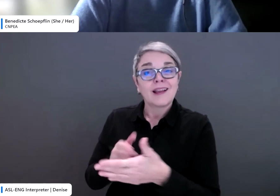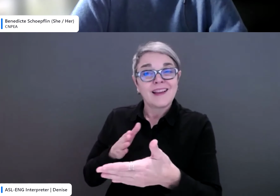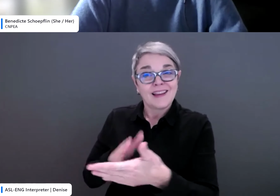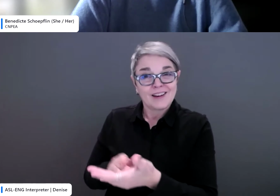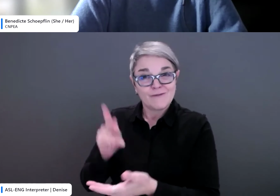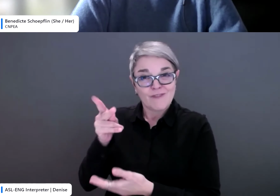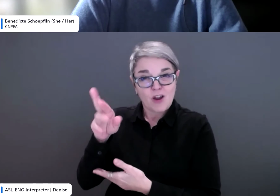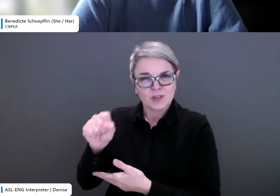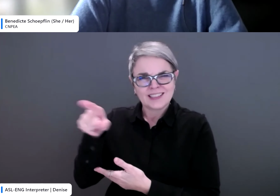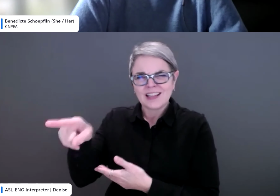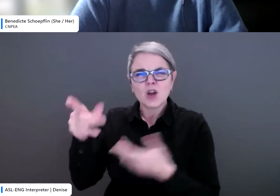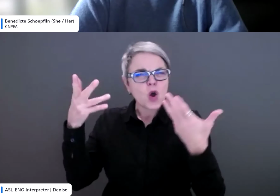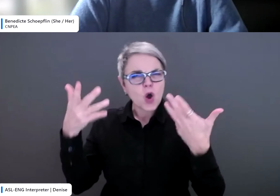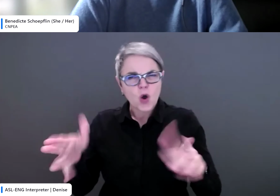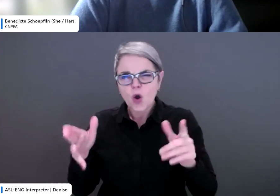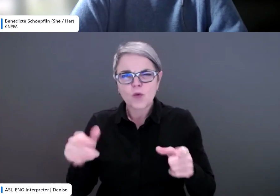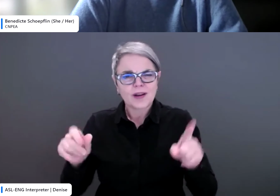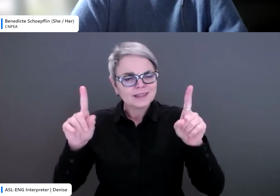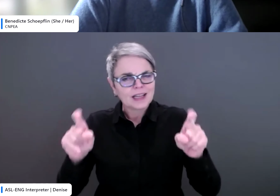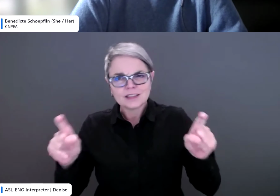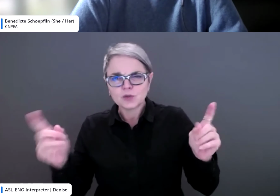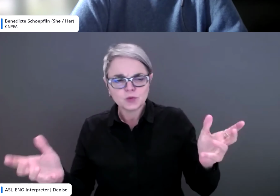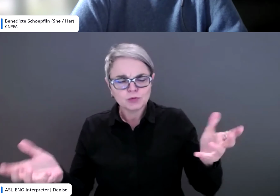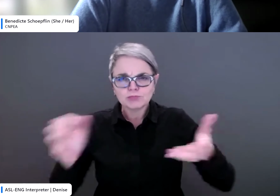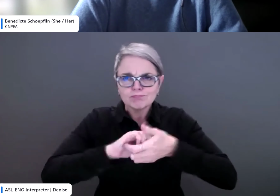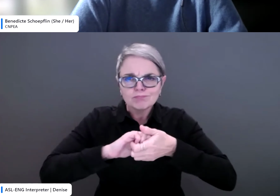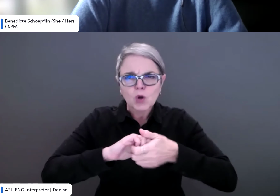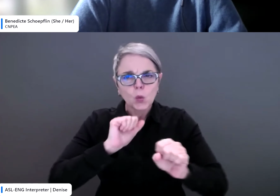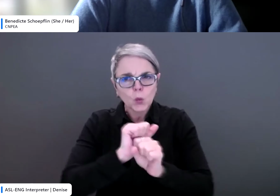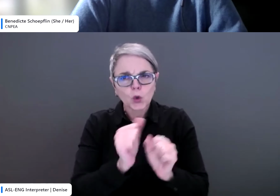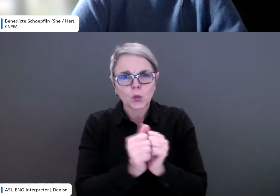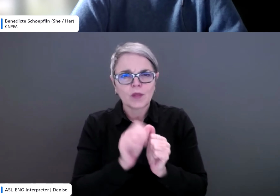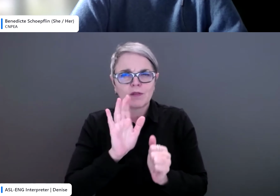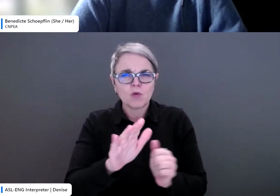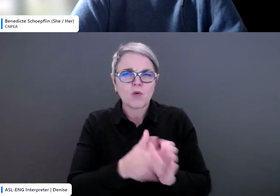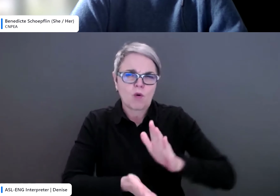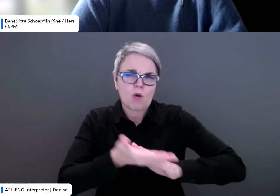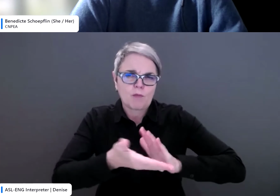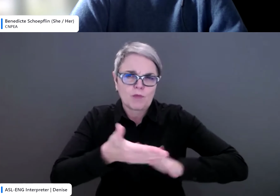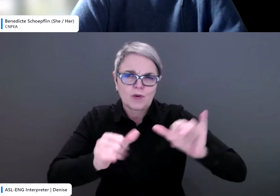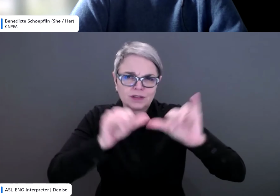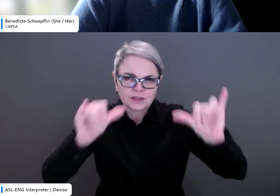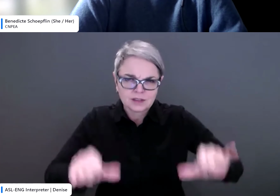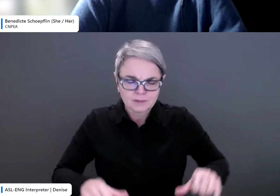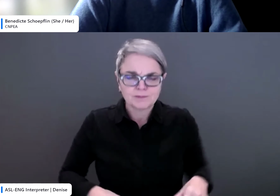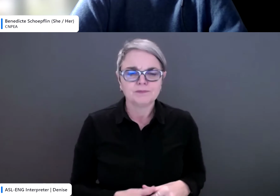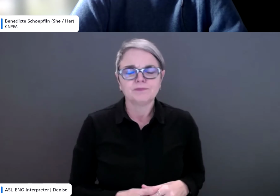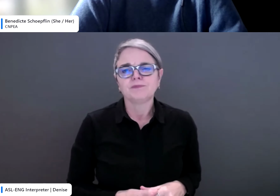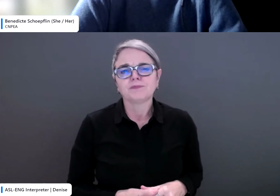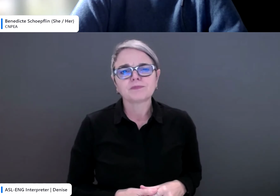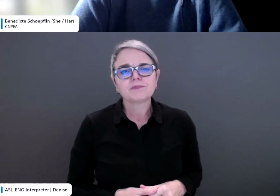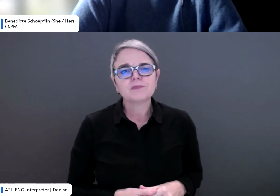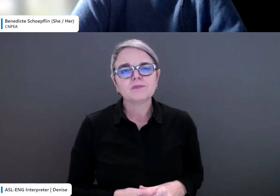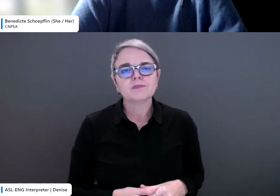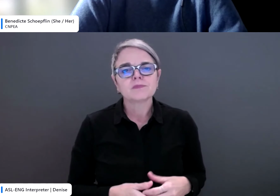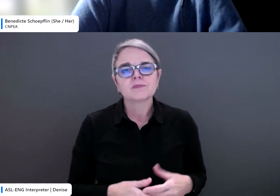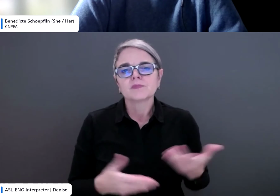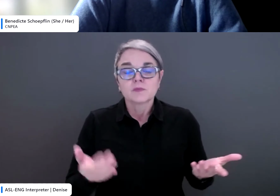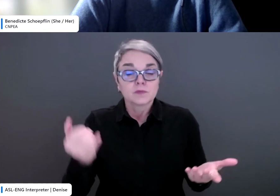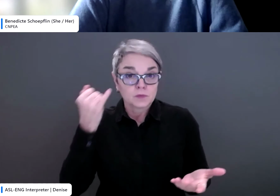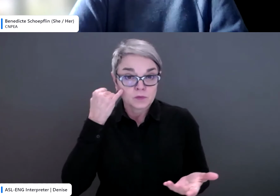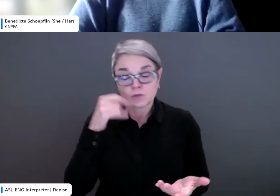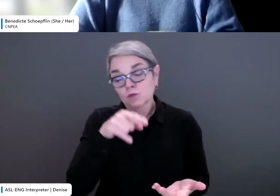operating system. So that way, you're assured that there's compatibility. But if you decide to say, hey, Claudiu said that 2 layers